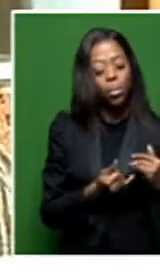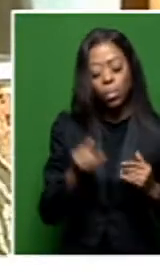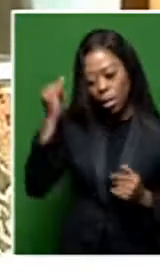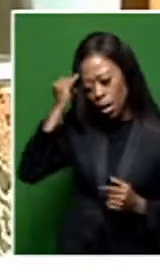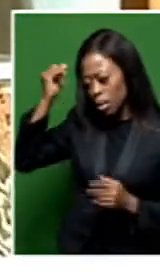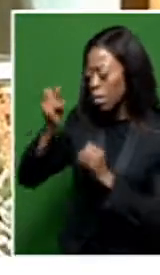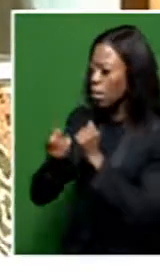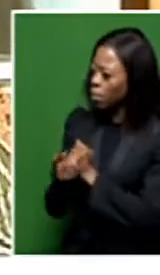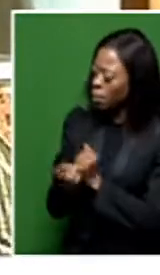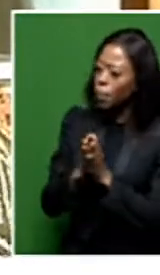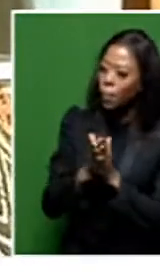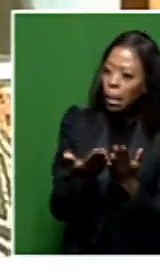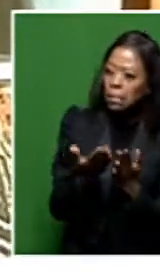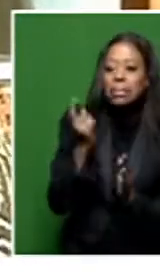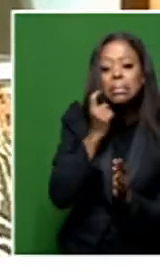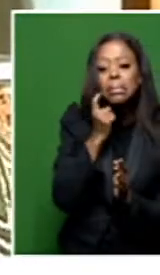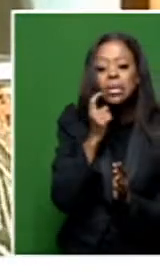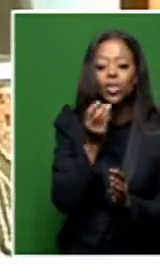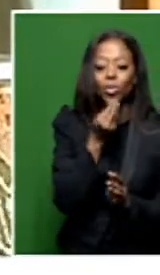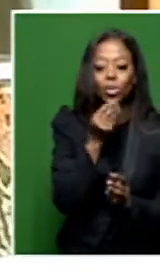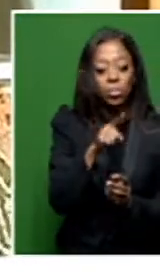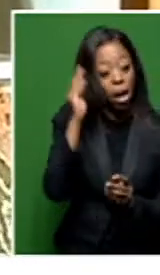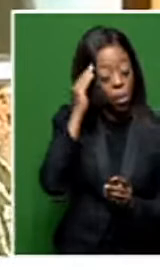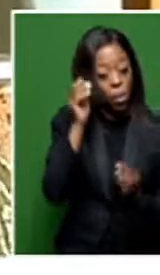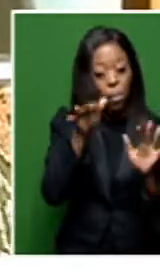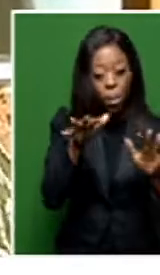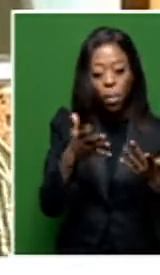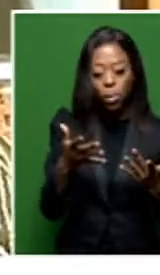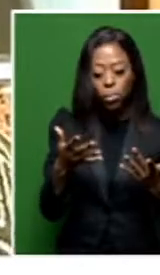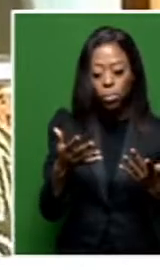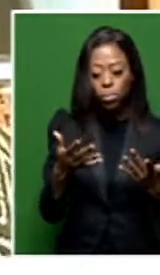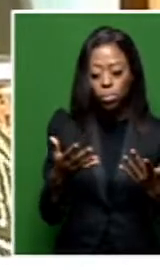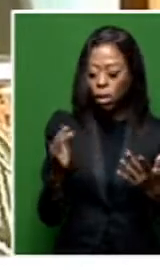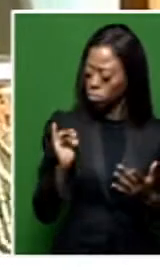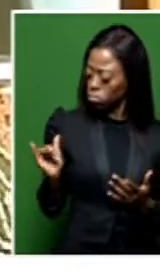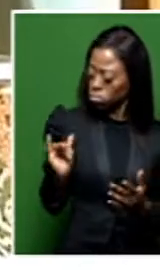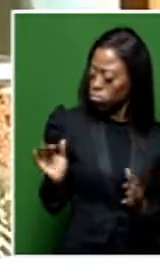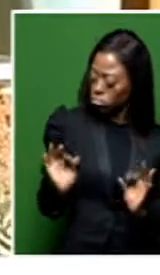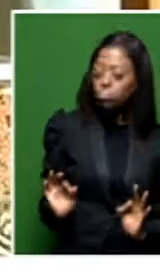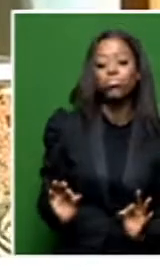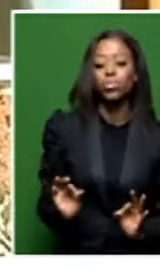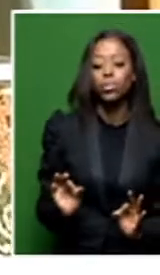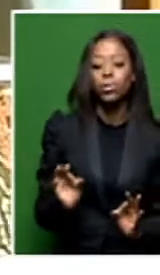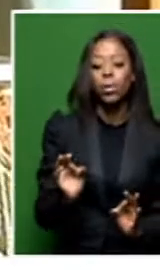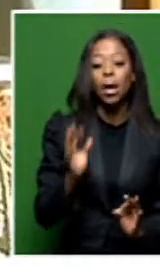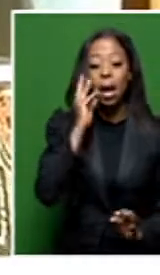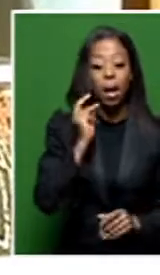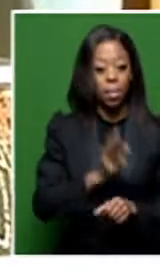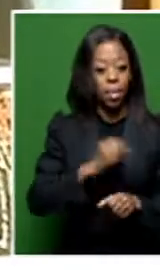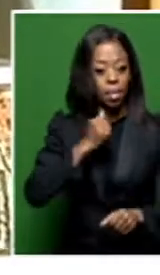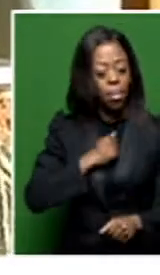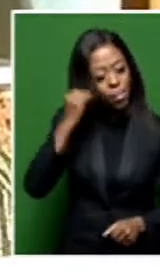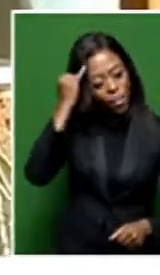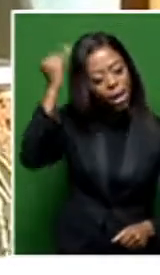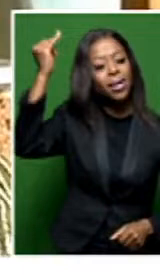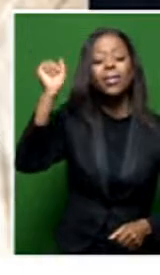came and I had to come up with a book and come up with easy recipes that I knew people would relate to, both my grandmothers actually came up, and I remembered